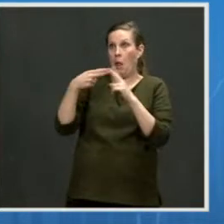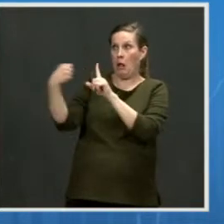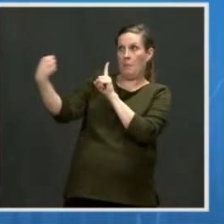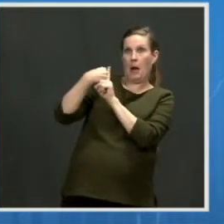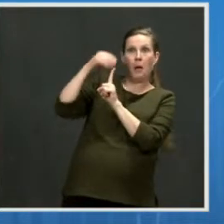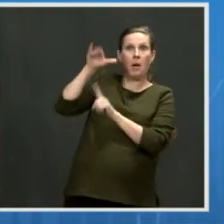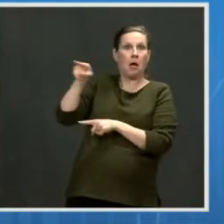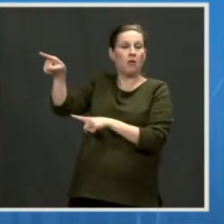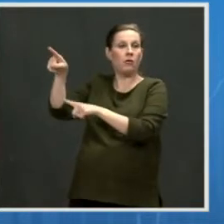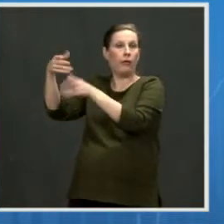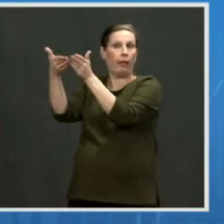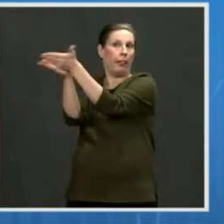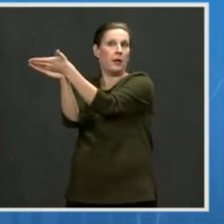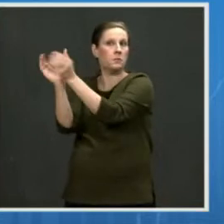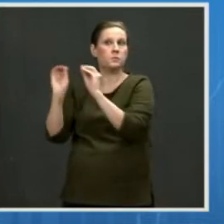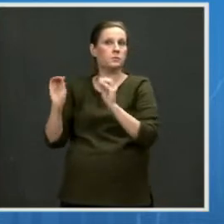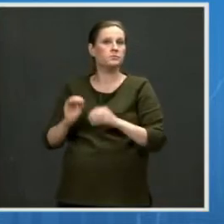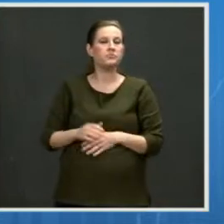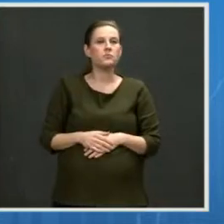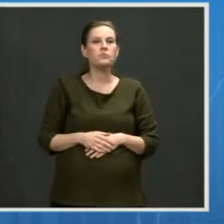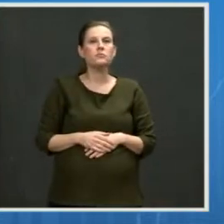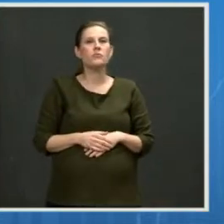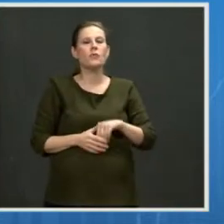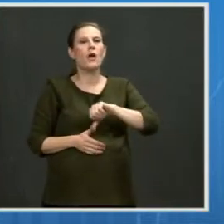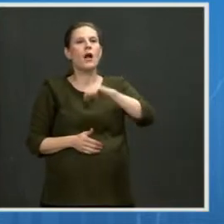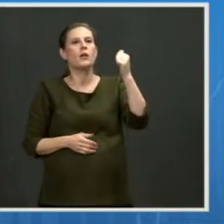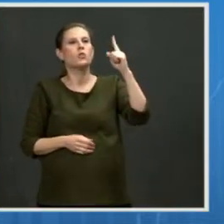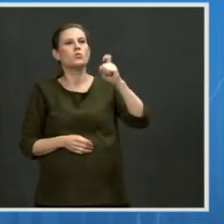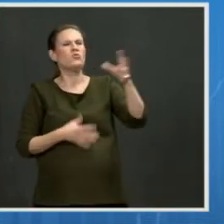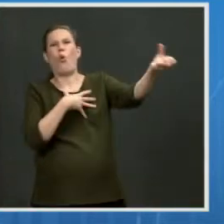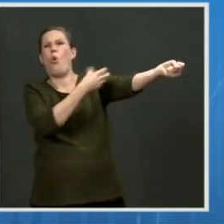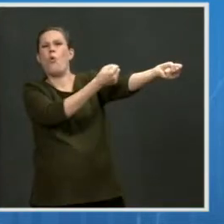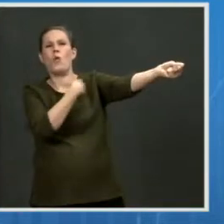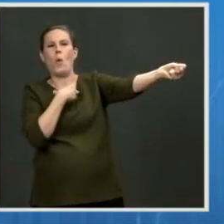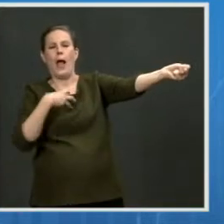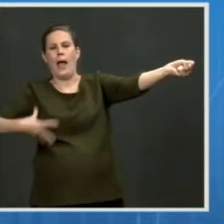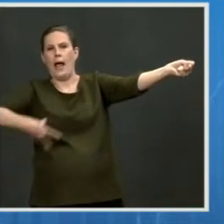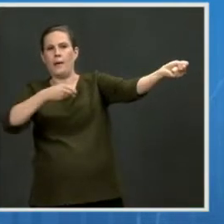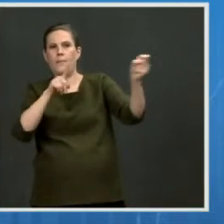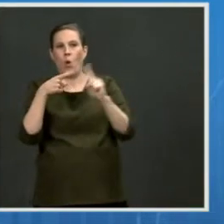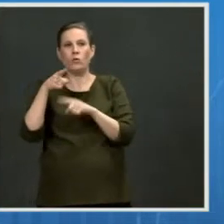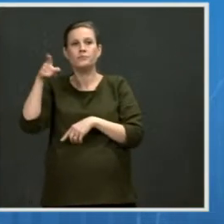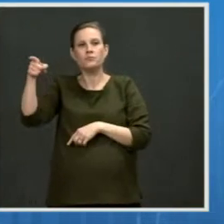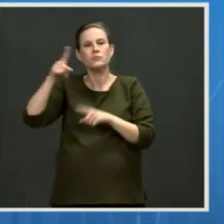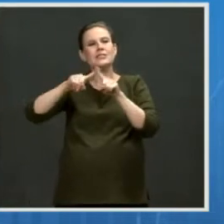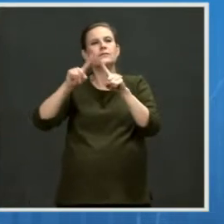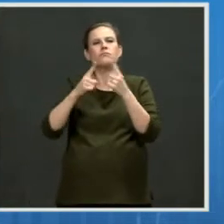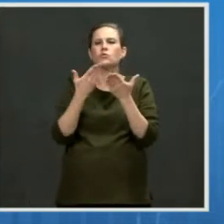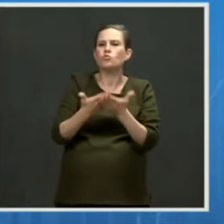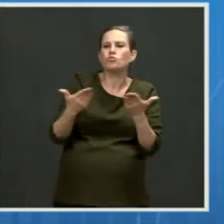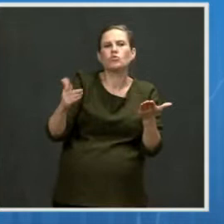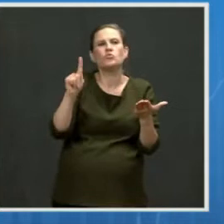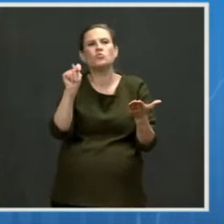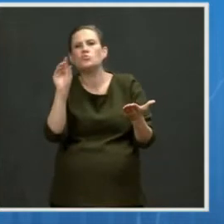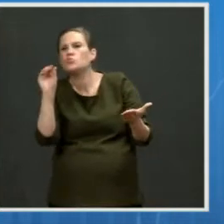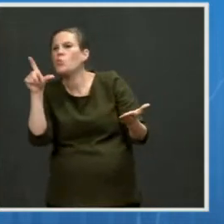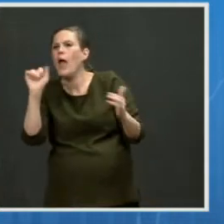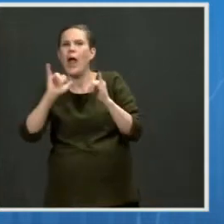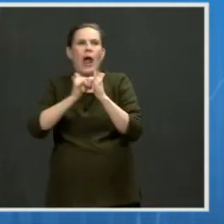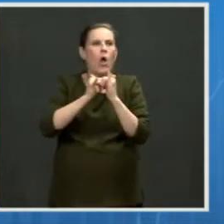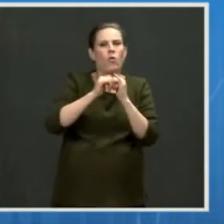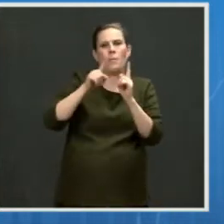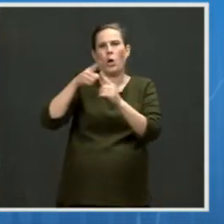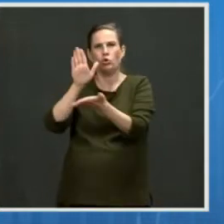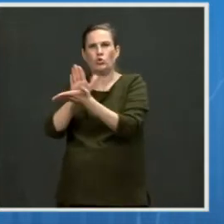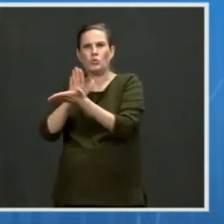By the way, let me just add one thing about the schools and the testing before I forget. I should remind everybody that last week we announced